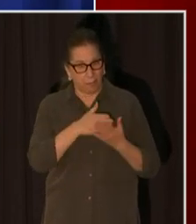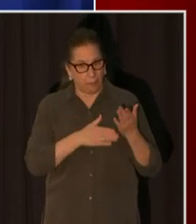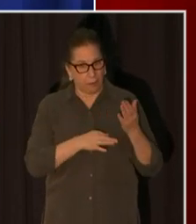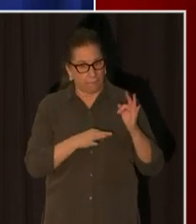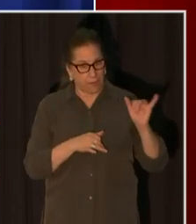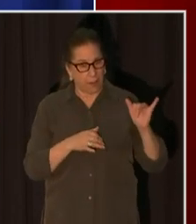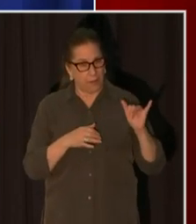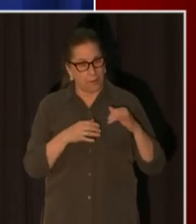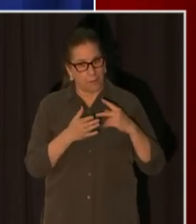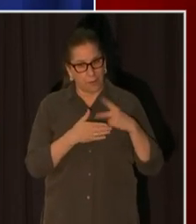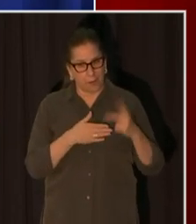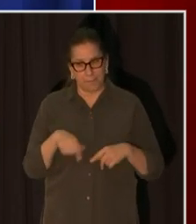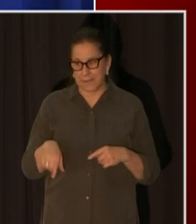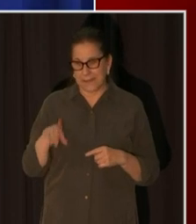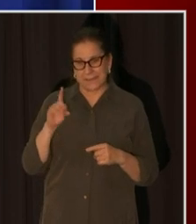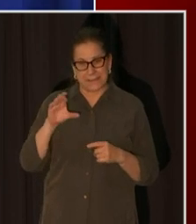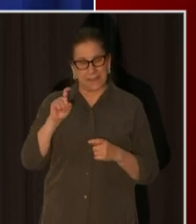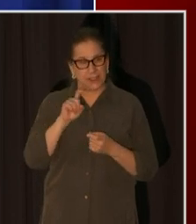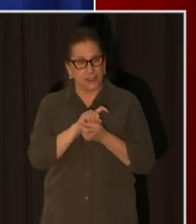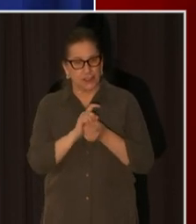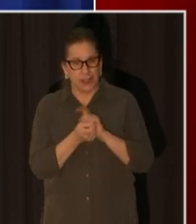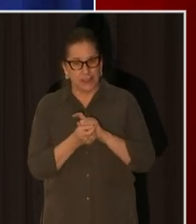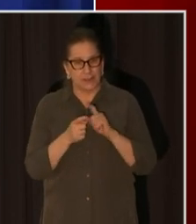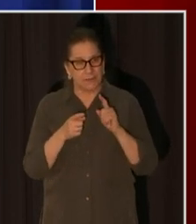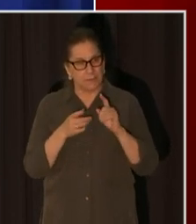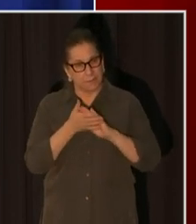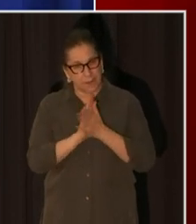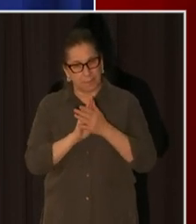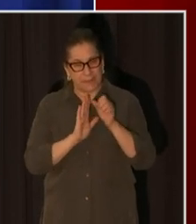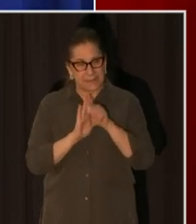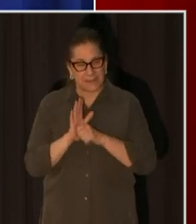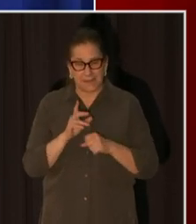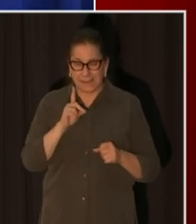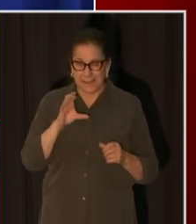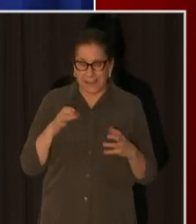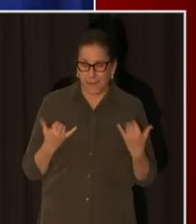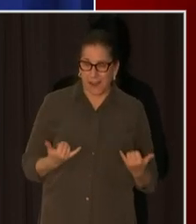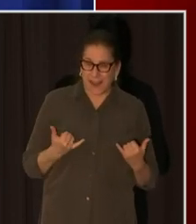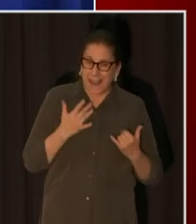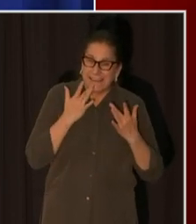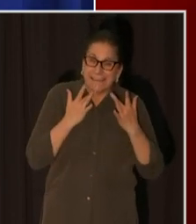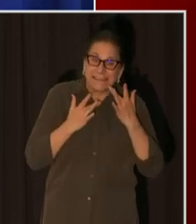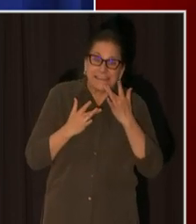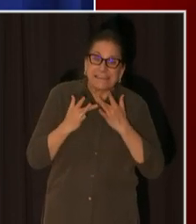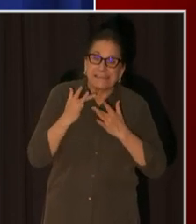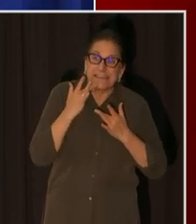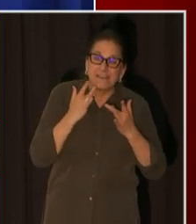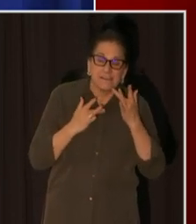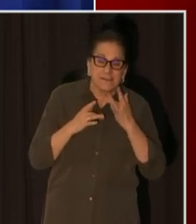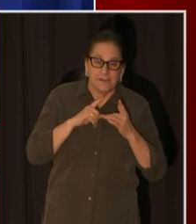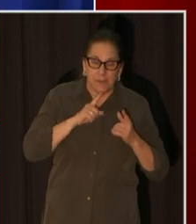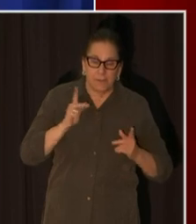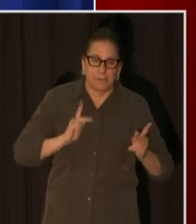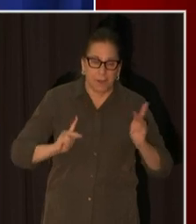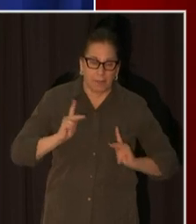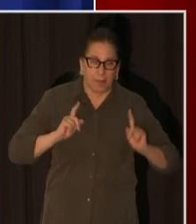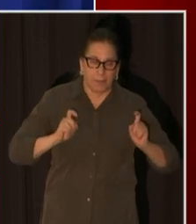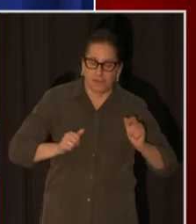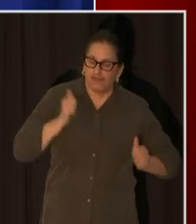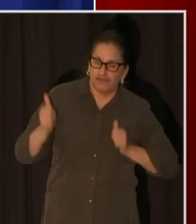iteration. But in the last round, those businesses, the Minority Business Development Agency, only